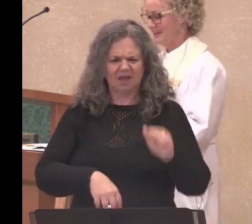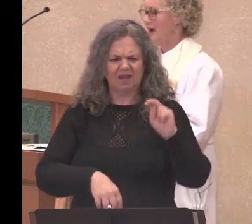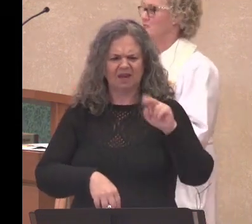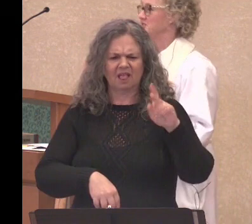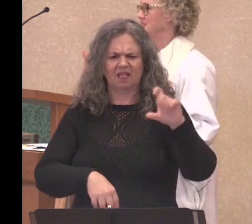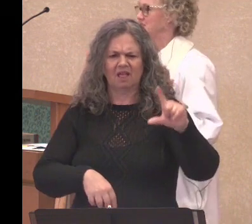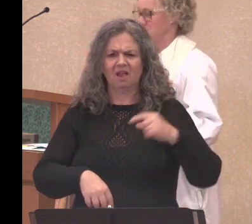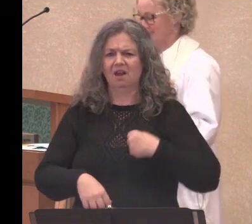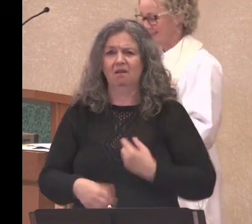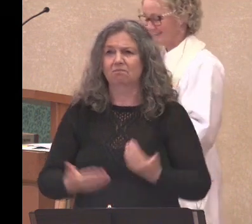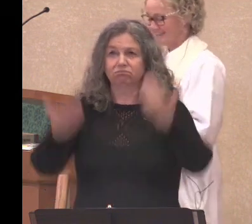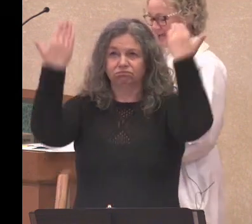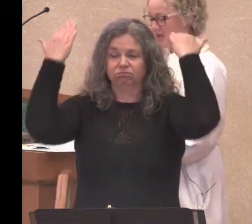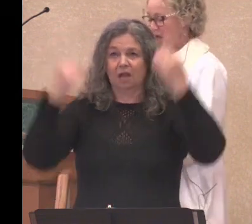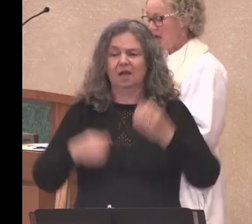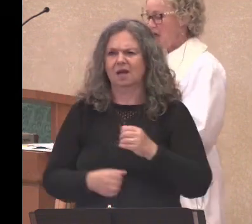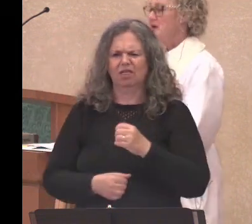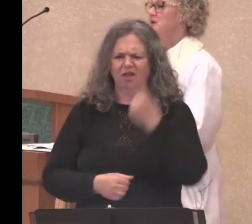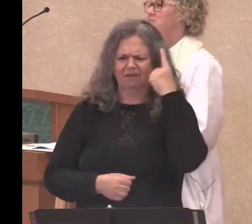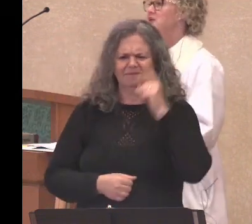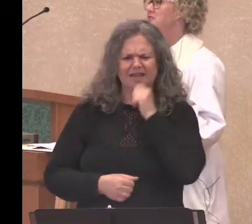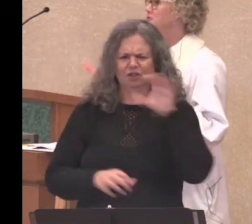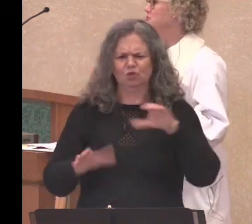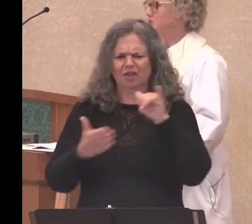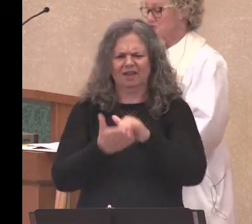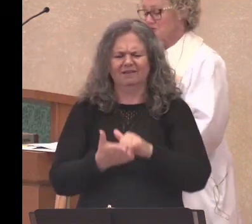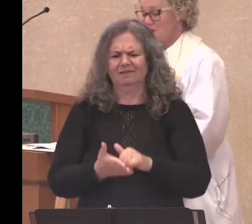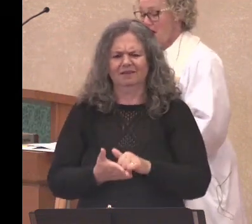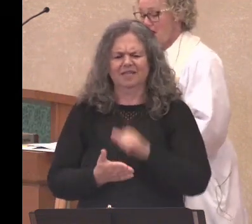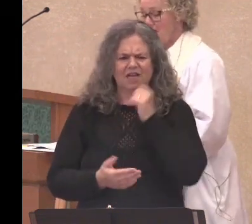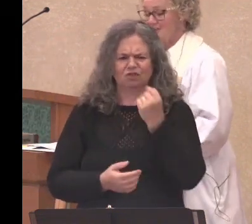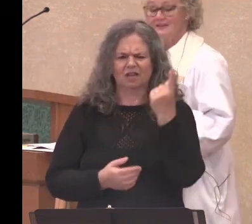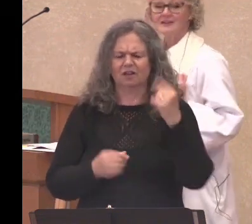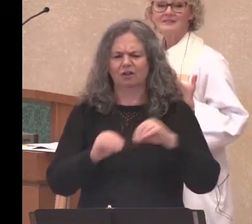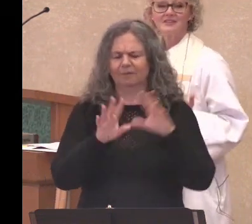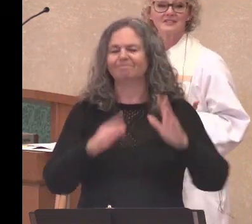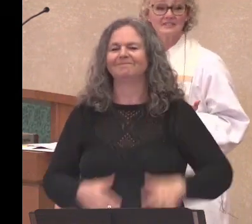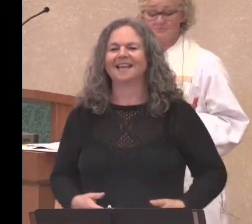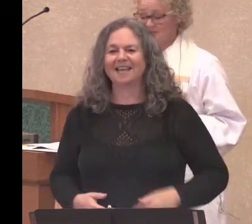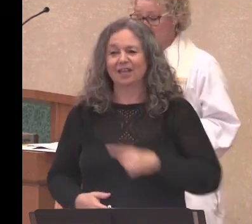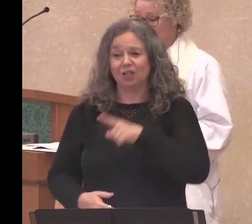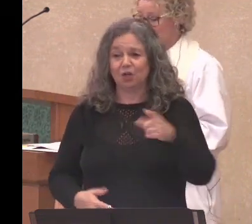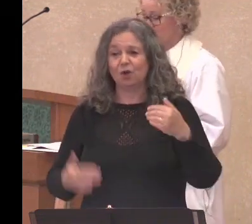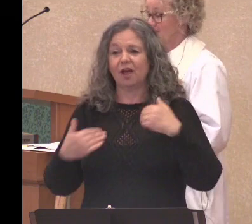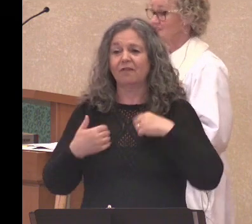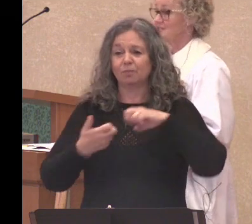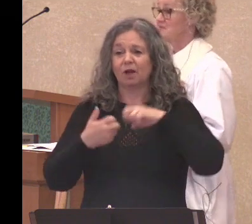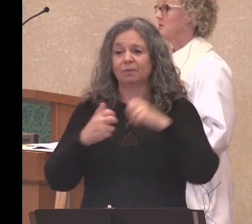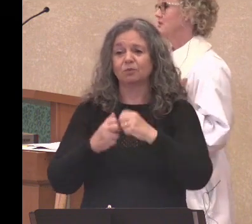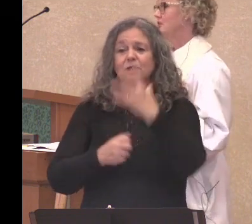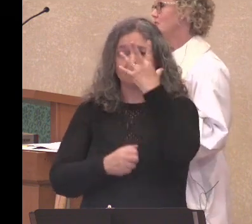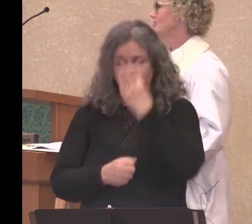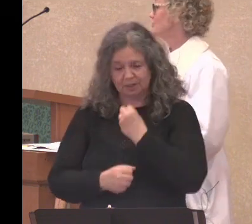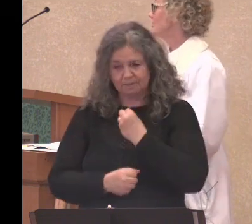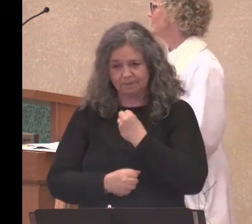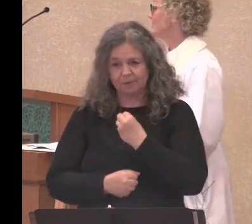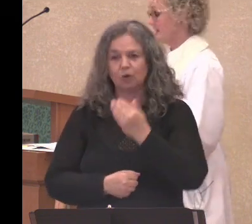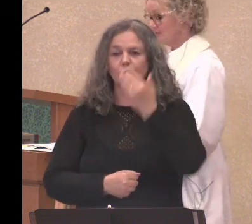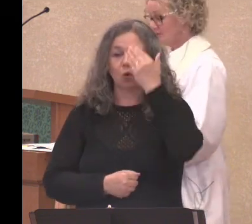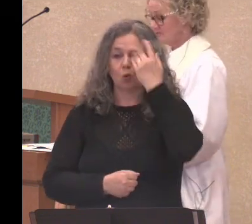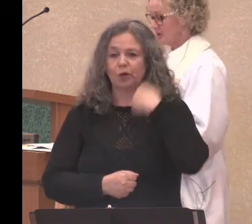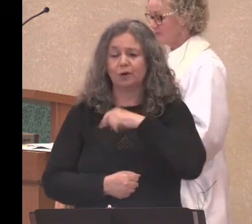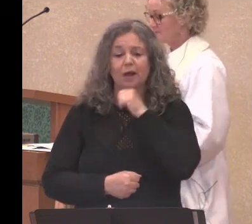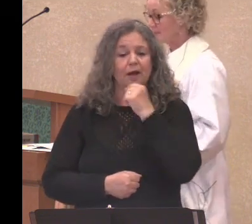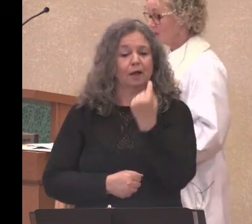head. I wasn't going to do it. But if you too are having sleep difficulties, know that we are